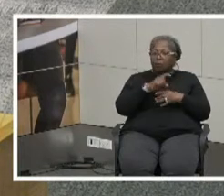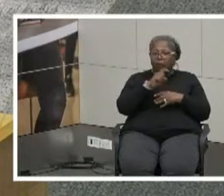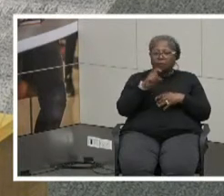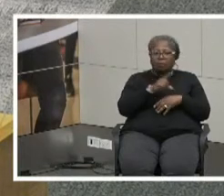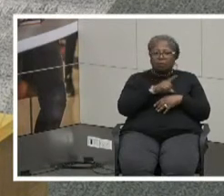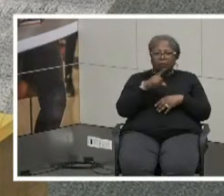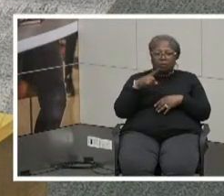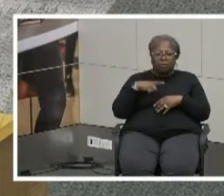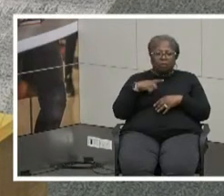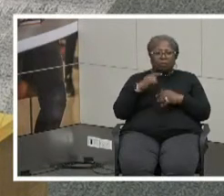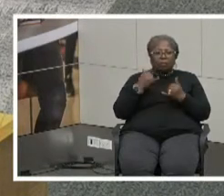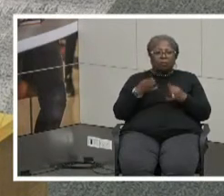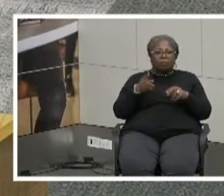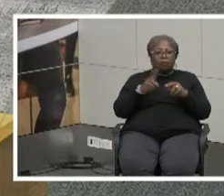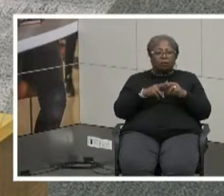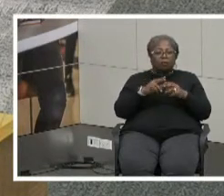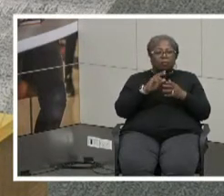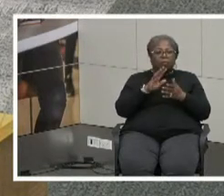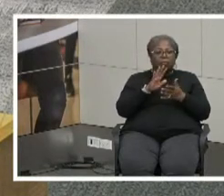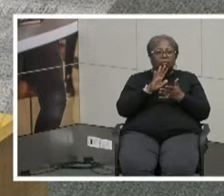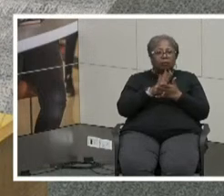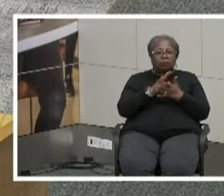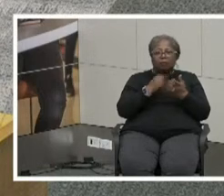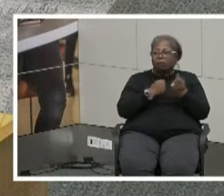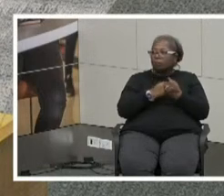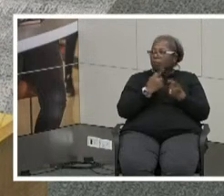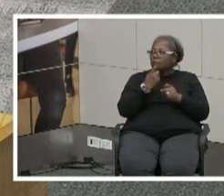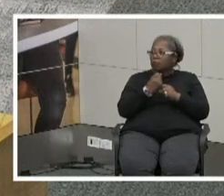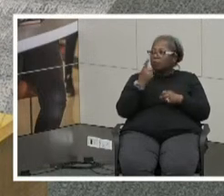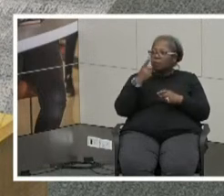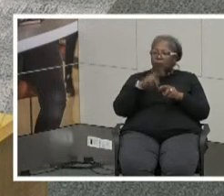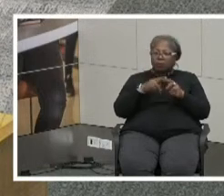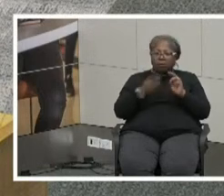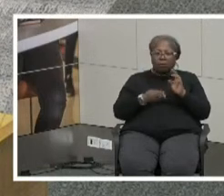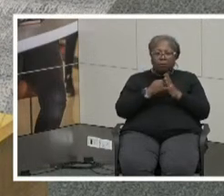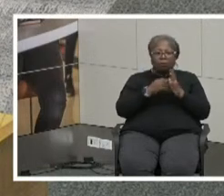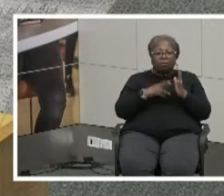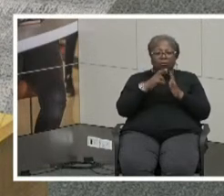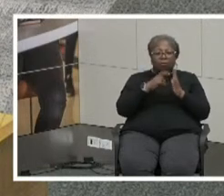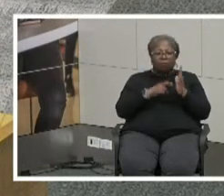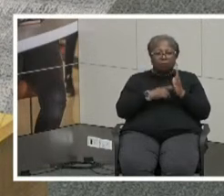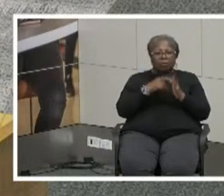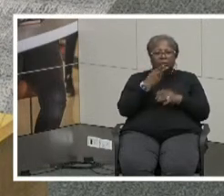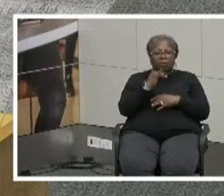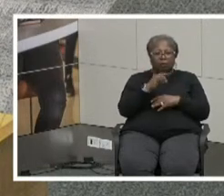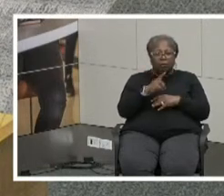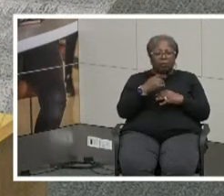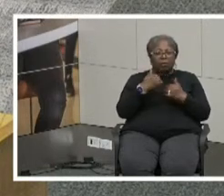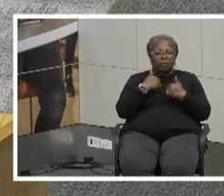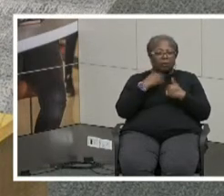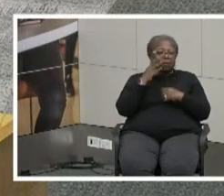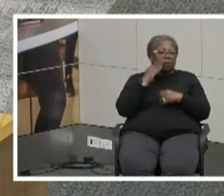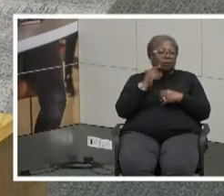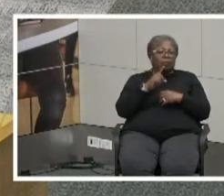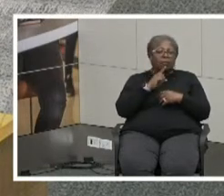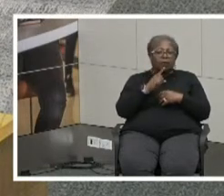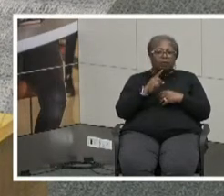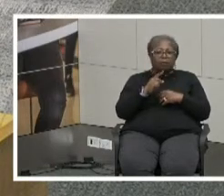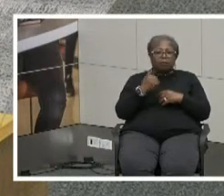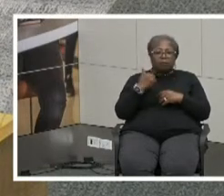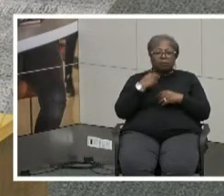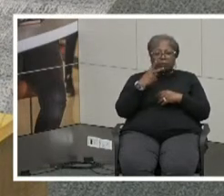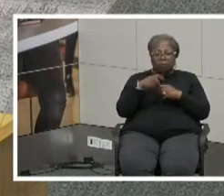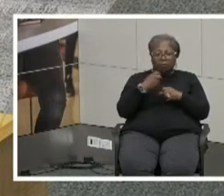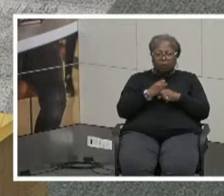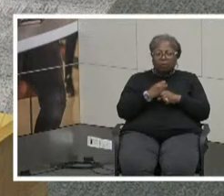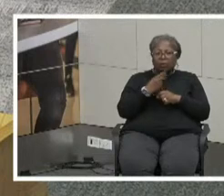legislature not increasing public school funding last year and decrease in student enrollment that HISD has been experiencing over the past several